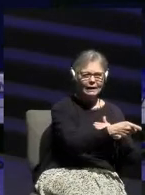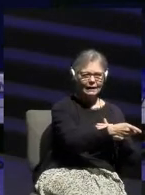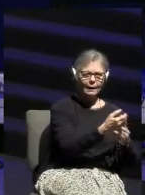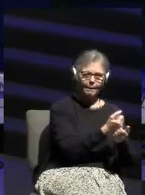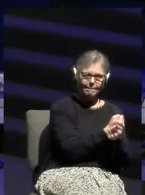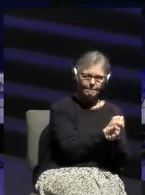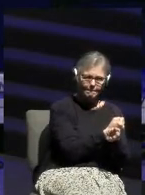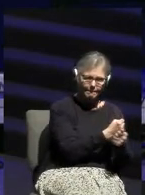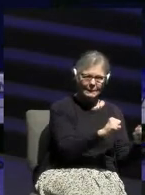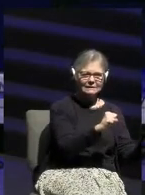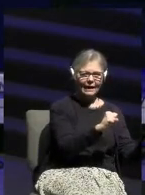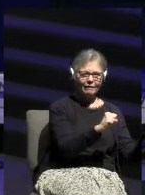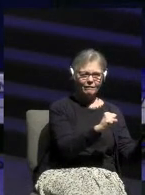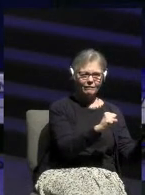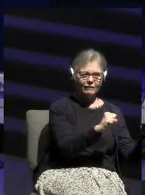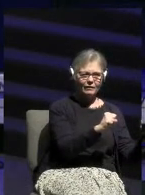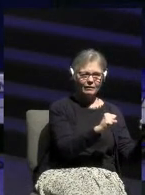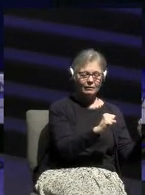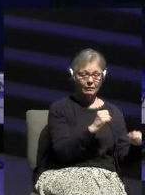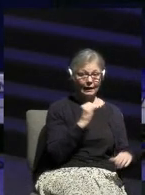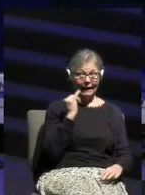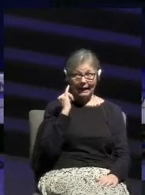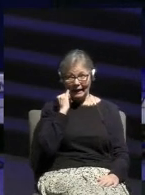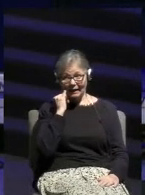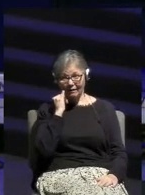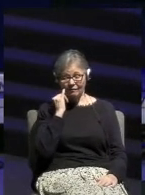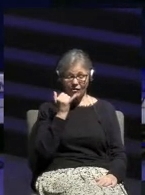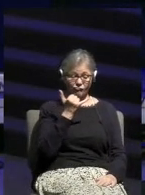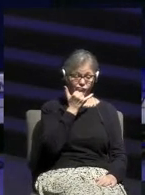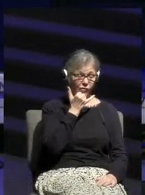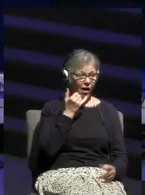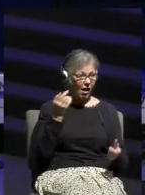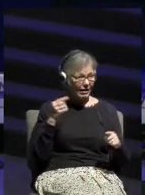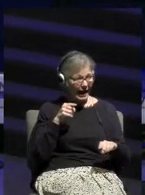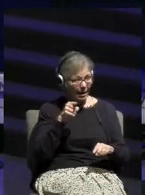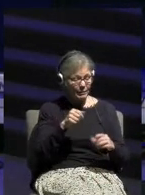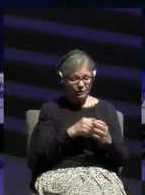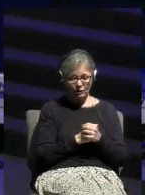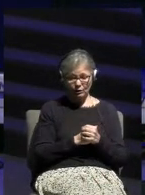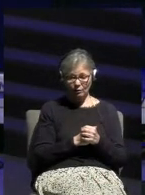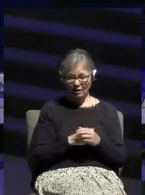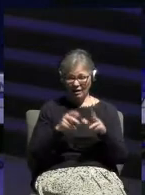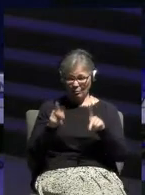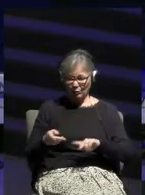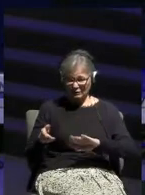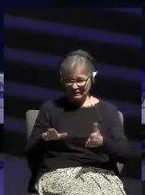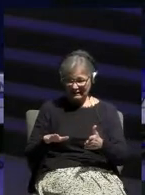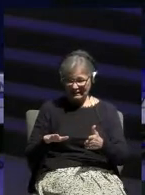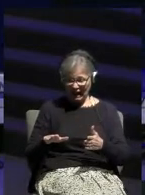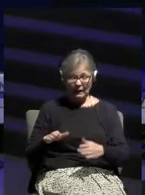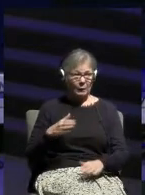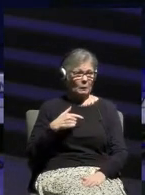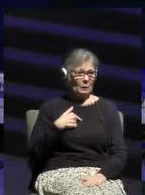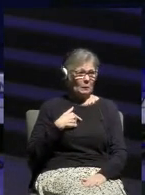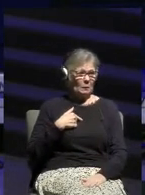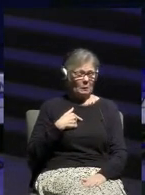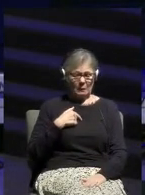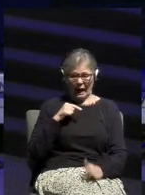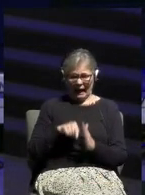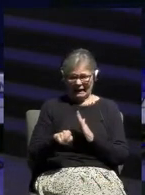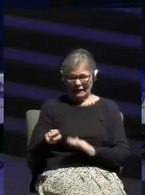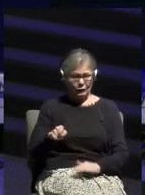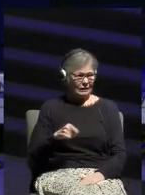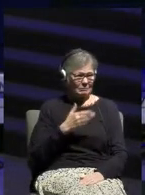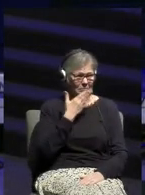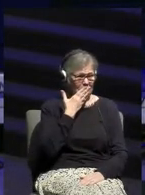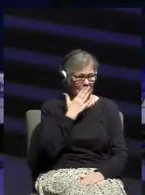safety for unintentional taking of life. It was the unintentional taking of